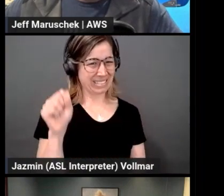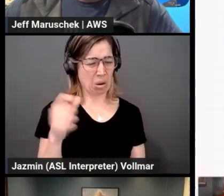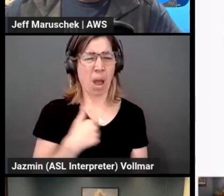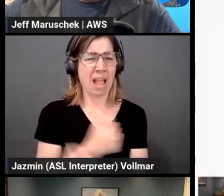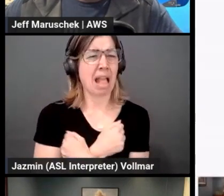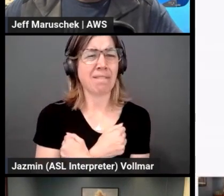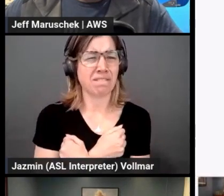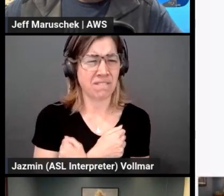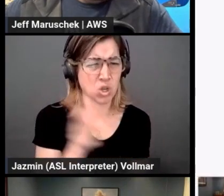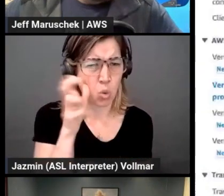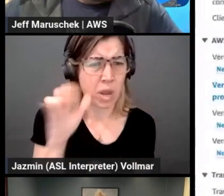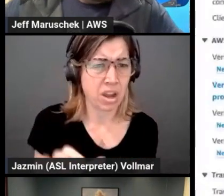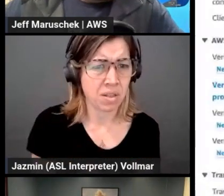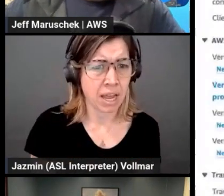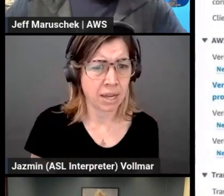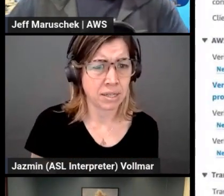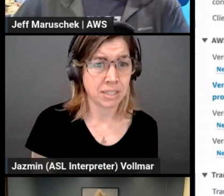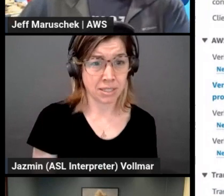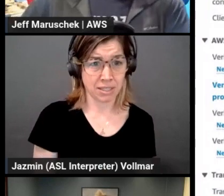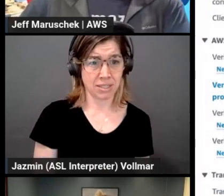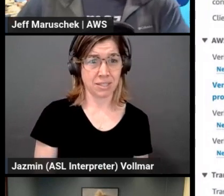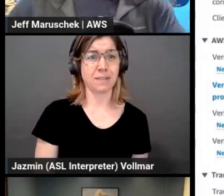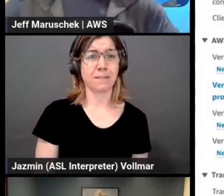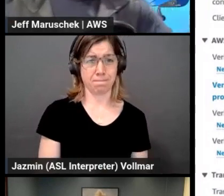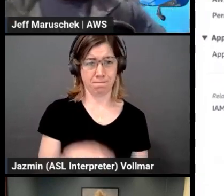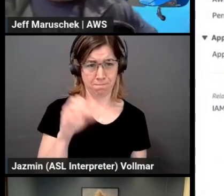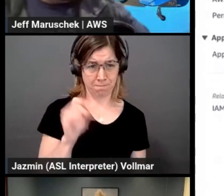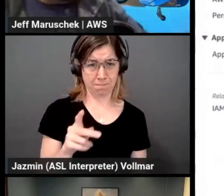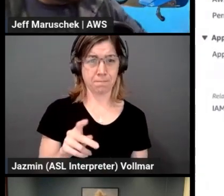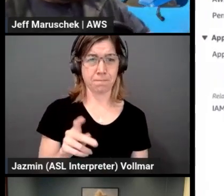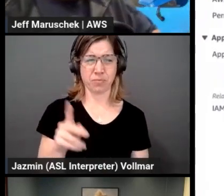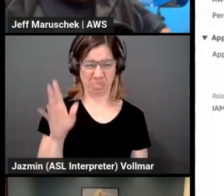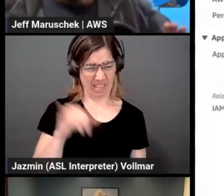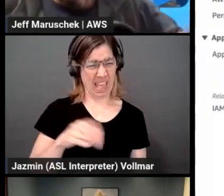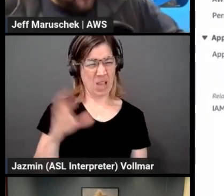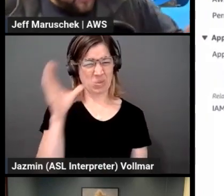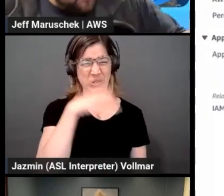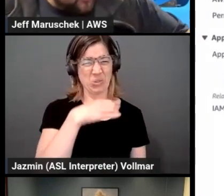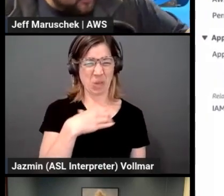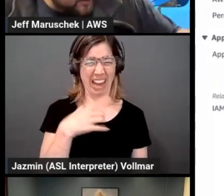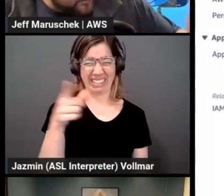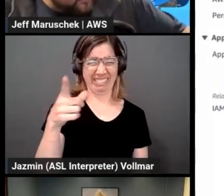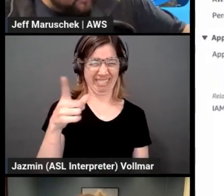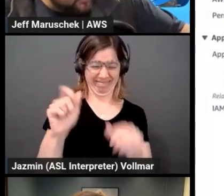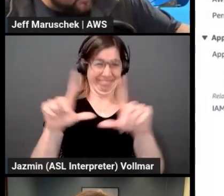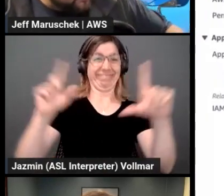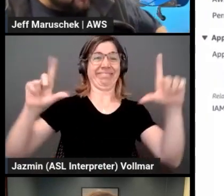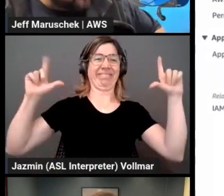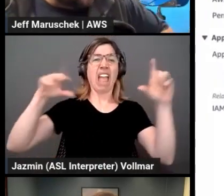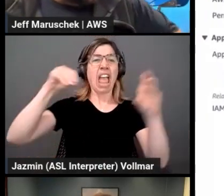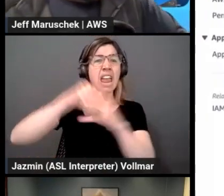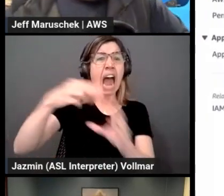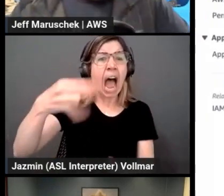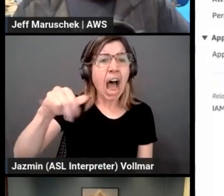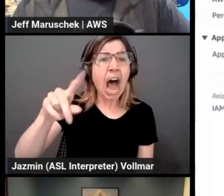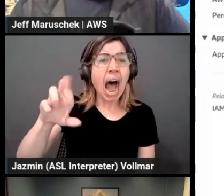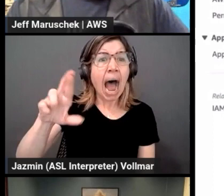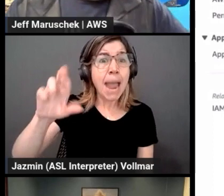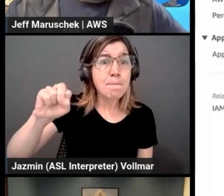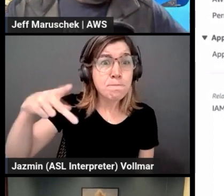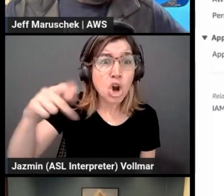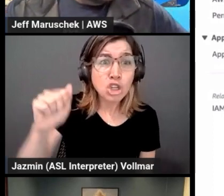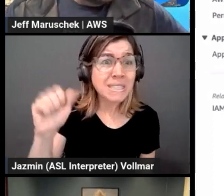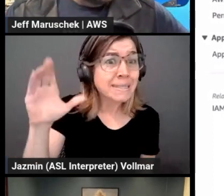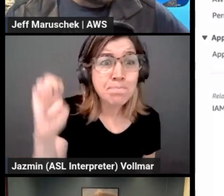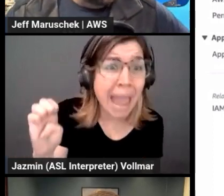Yeah. it. Let's see. Whoa, Oh yeah, that was strange. that was like we were Trippy in hyperspace. I know, and it just kept going,